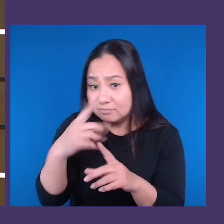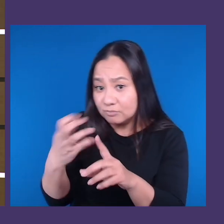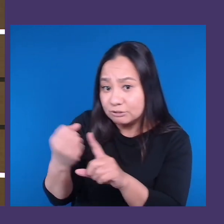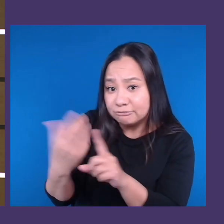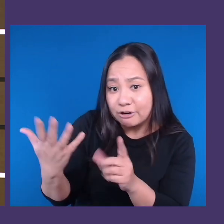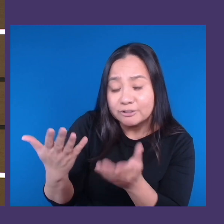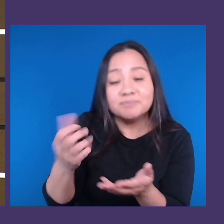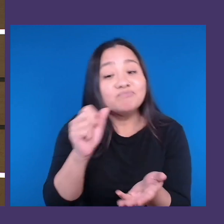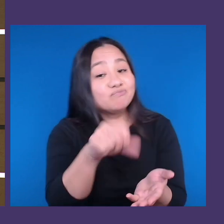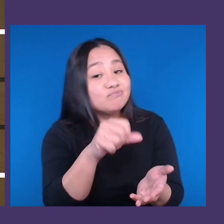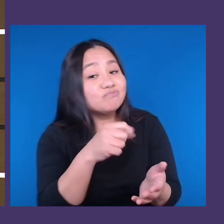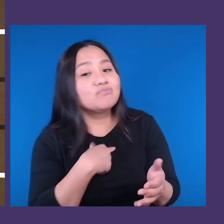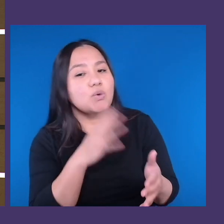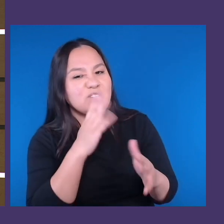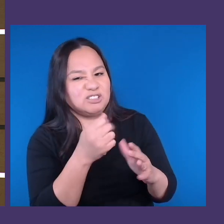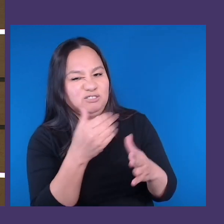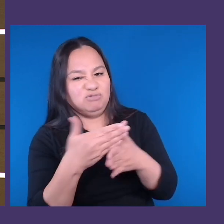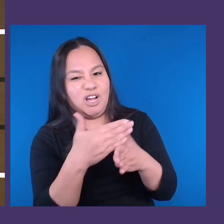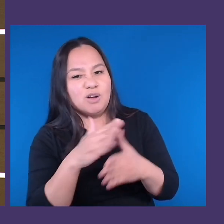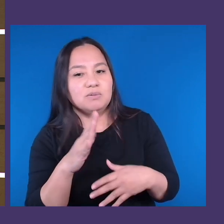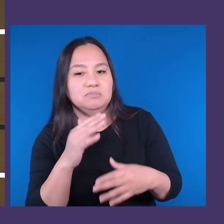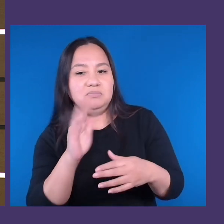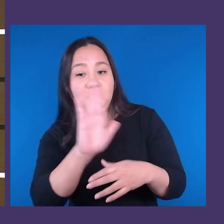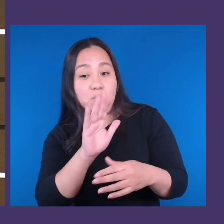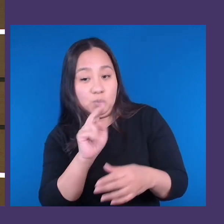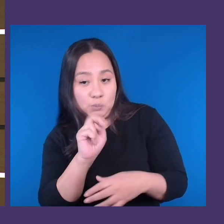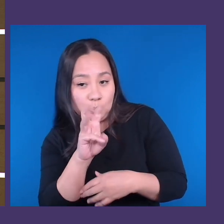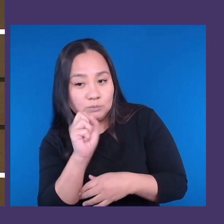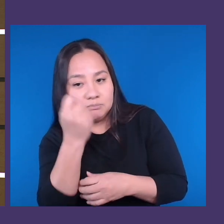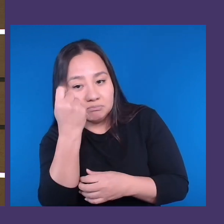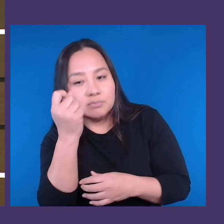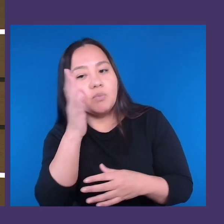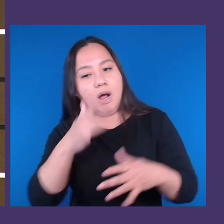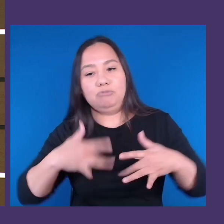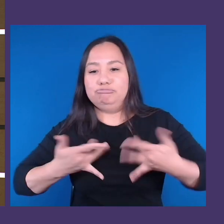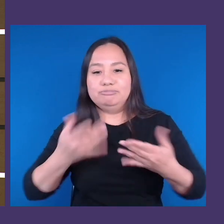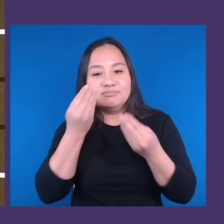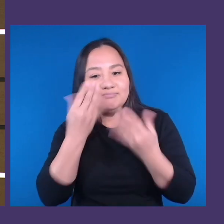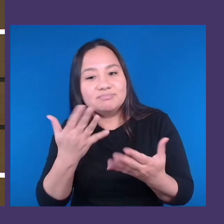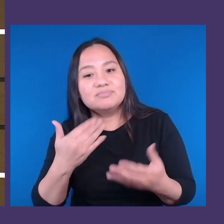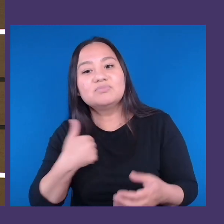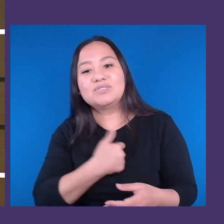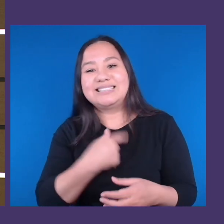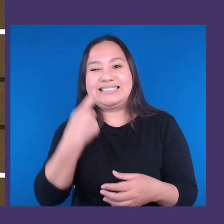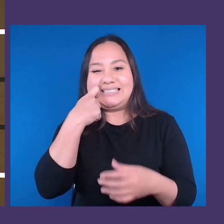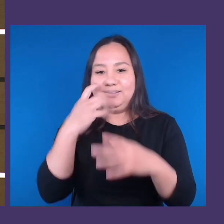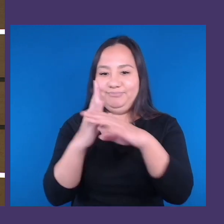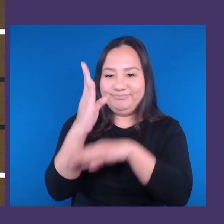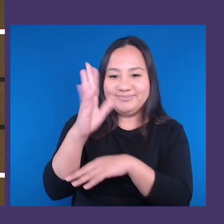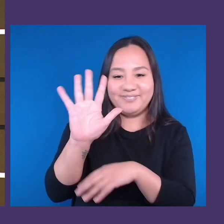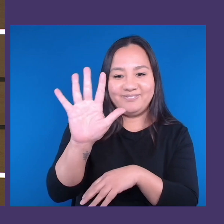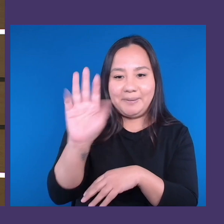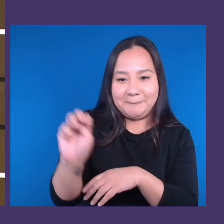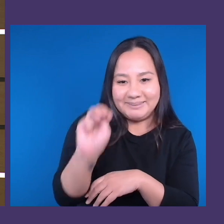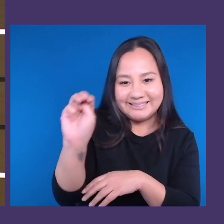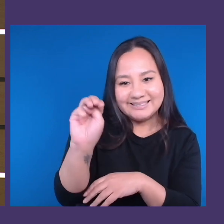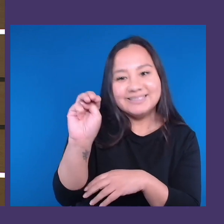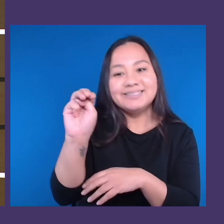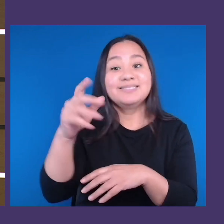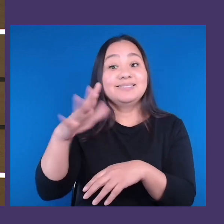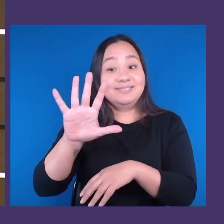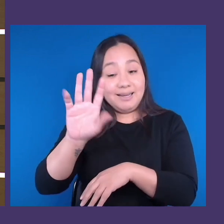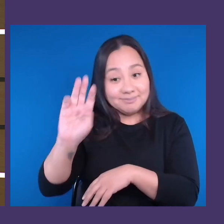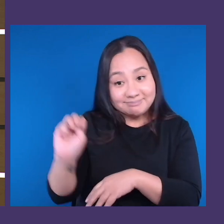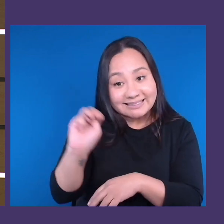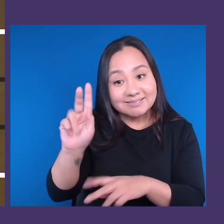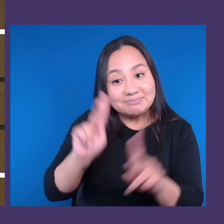delighted to report that we have just crossed the 5 million mark. 5 million people around the world have taken Microsoft